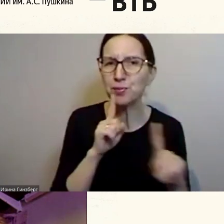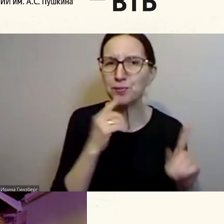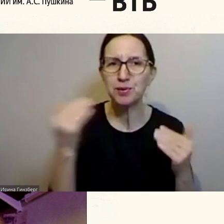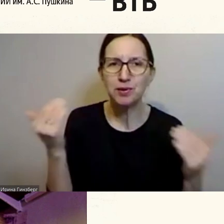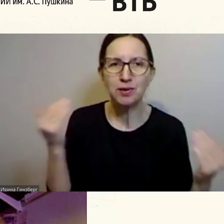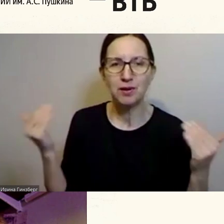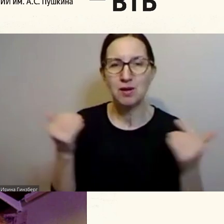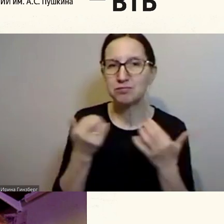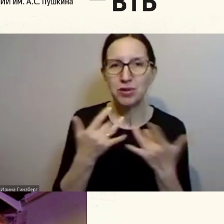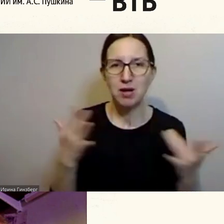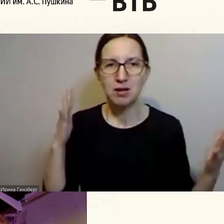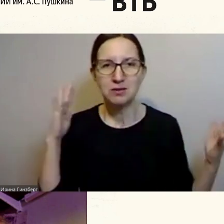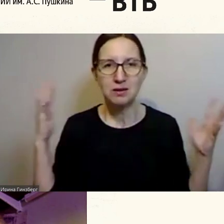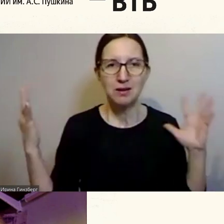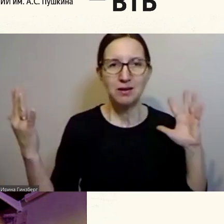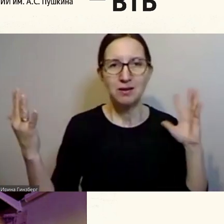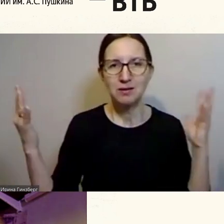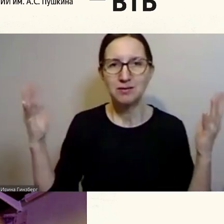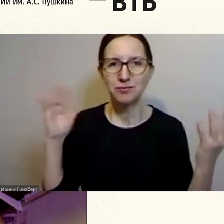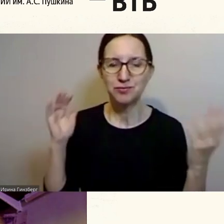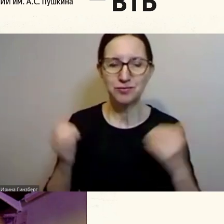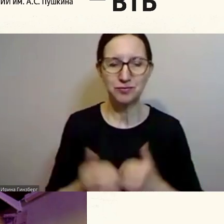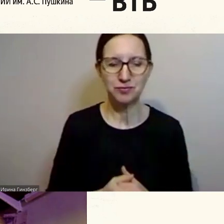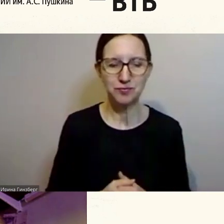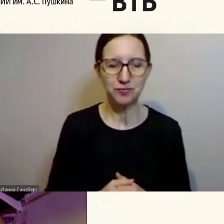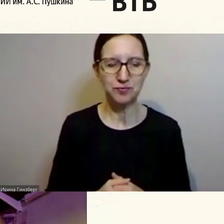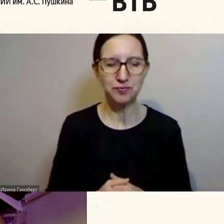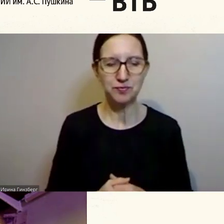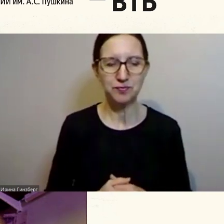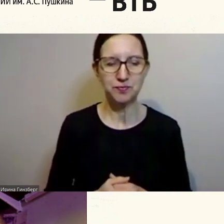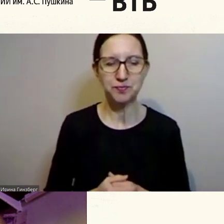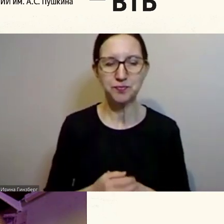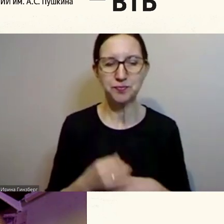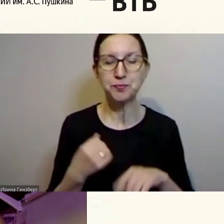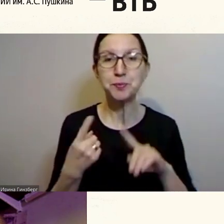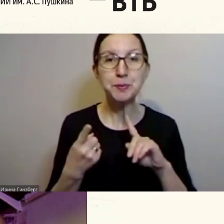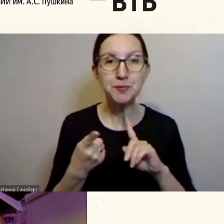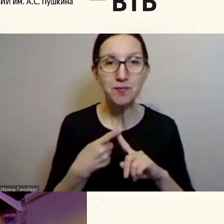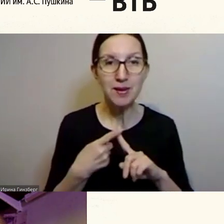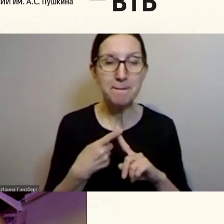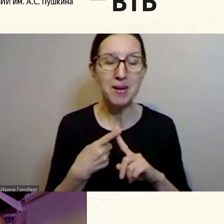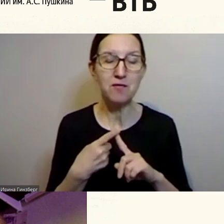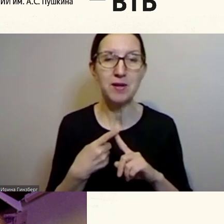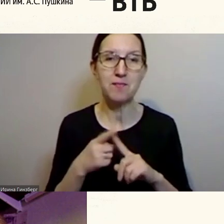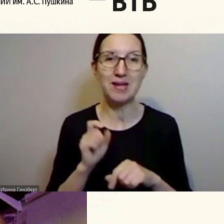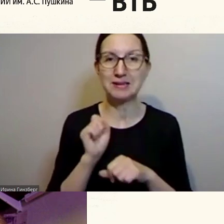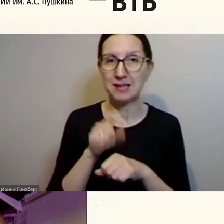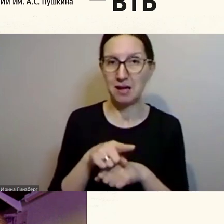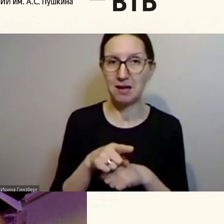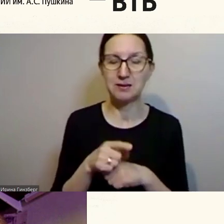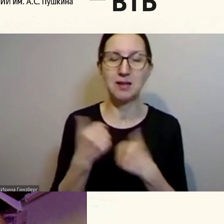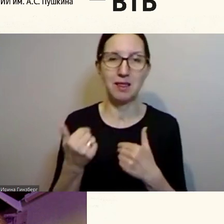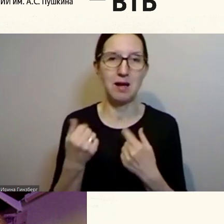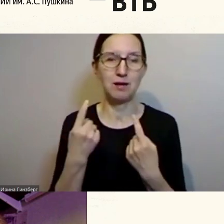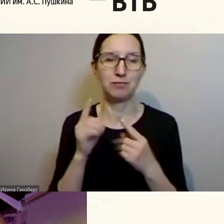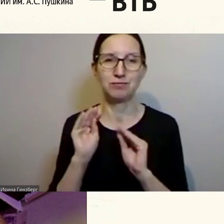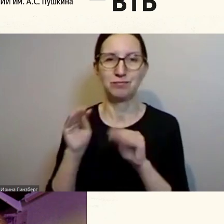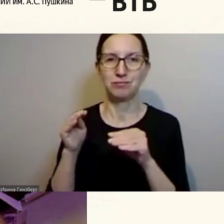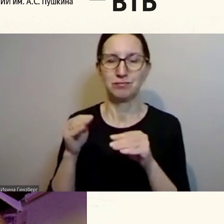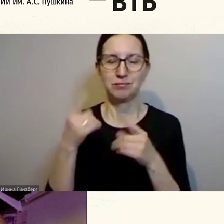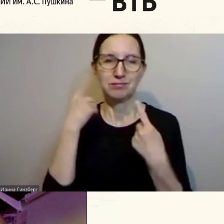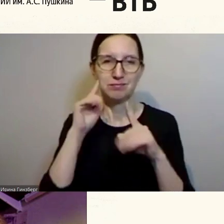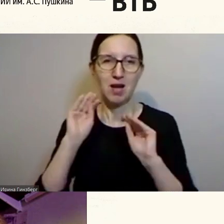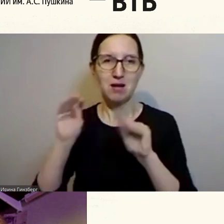first commission for a cathedral was in 1996. Durham Cathedral in